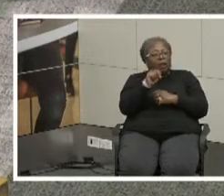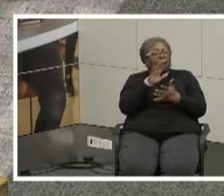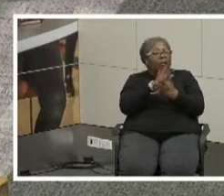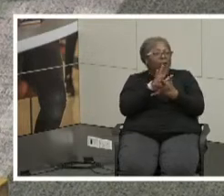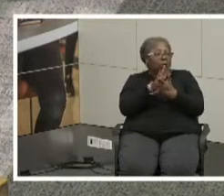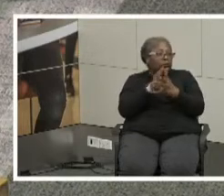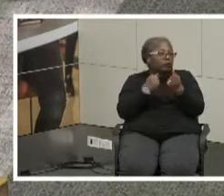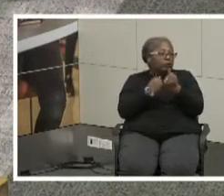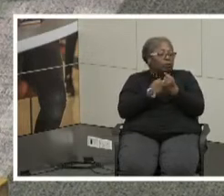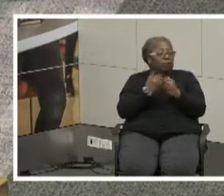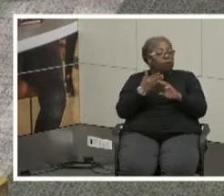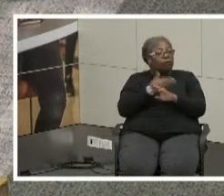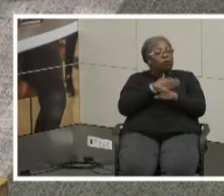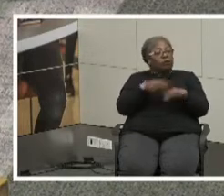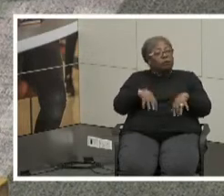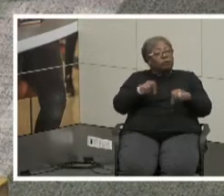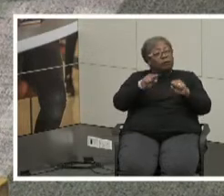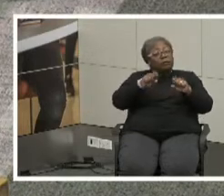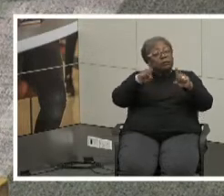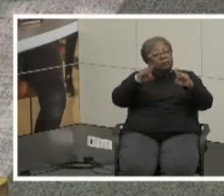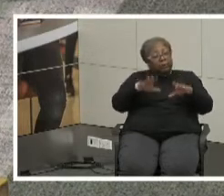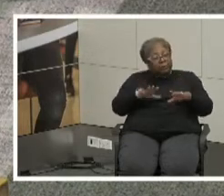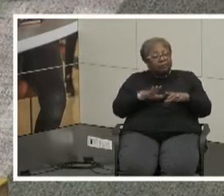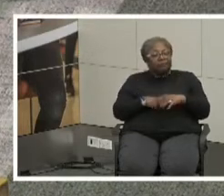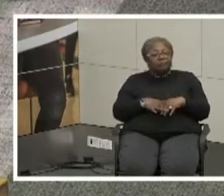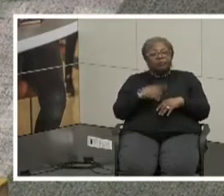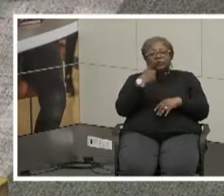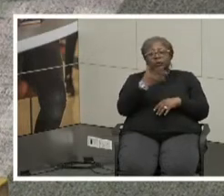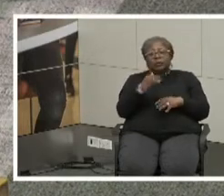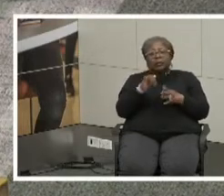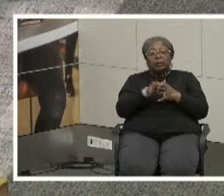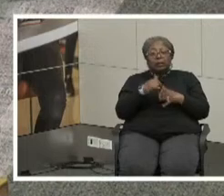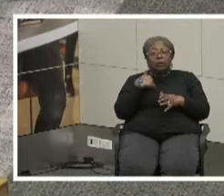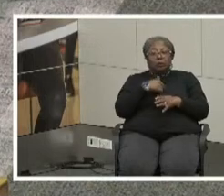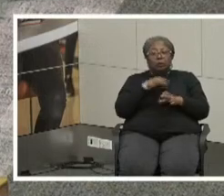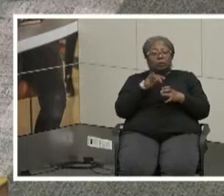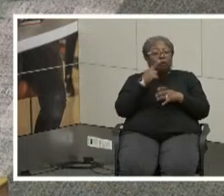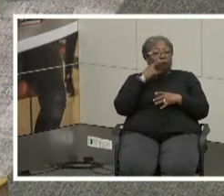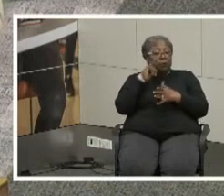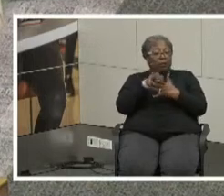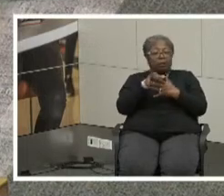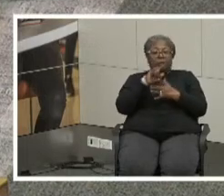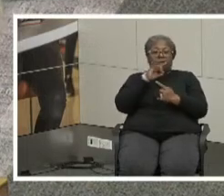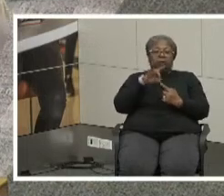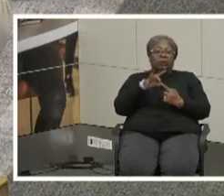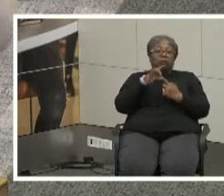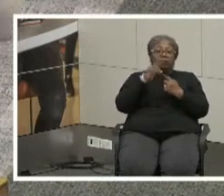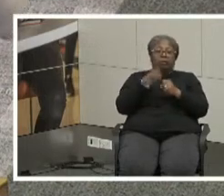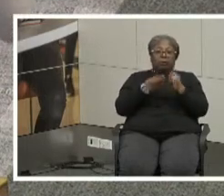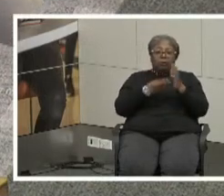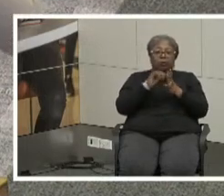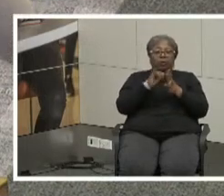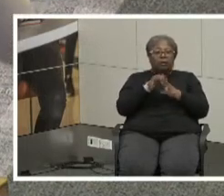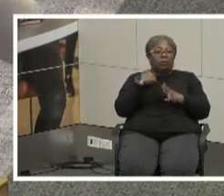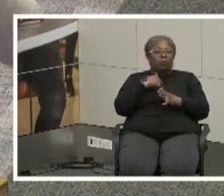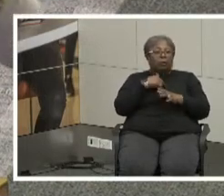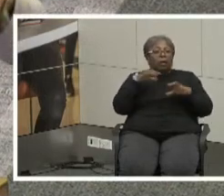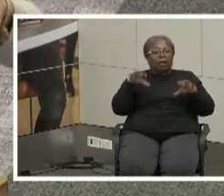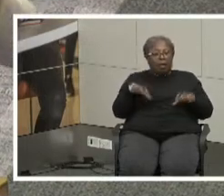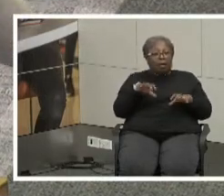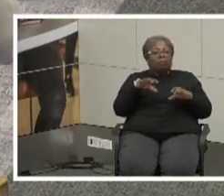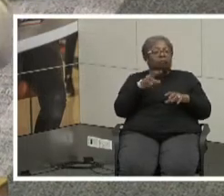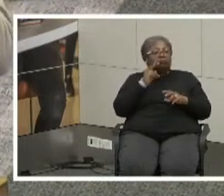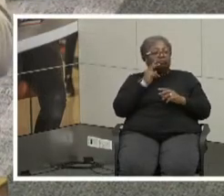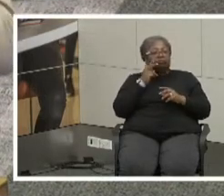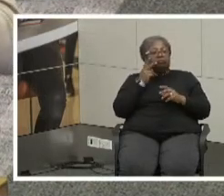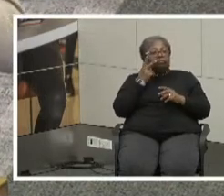support before they took it um one of the things we're doing for that resource in particular is ensuring we can actively monitor the usage and